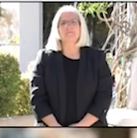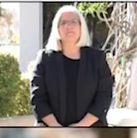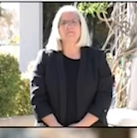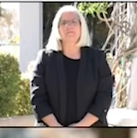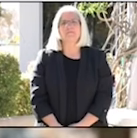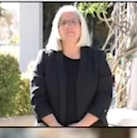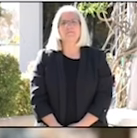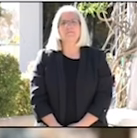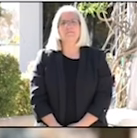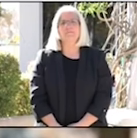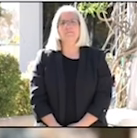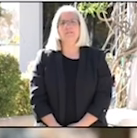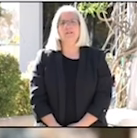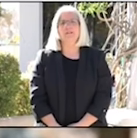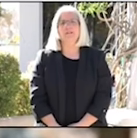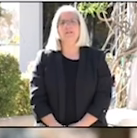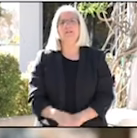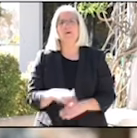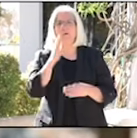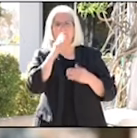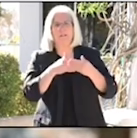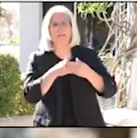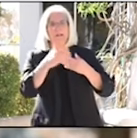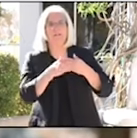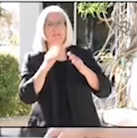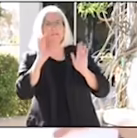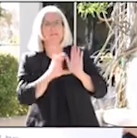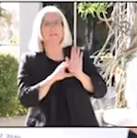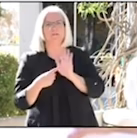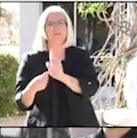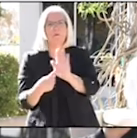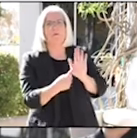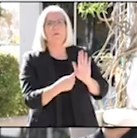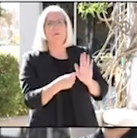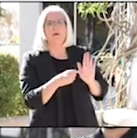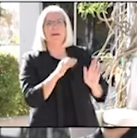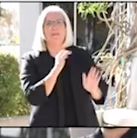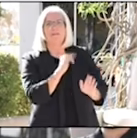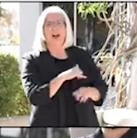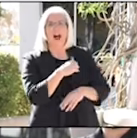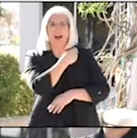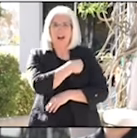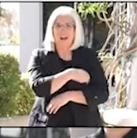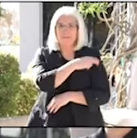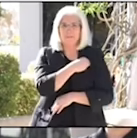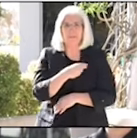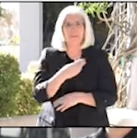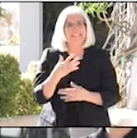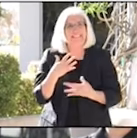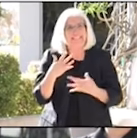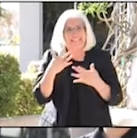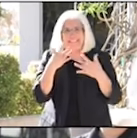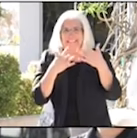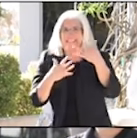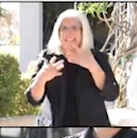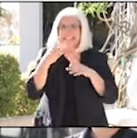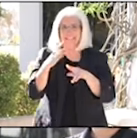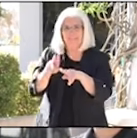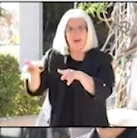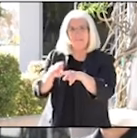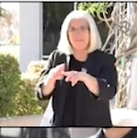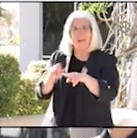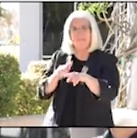hospitals, we can go to the next one, have very little remaining capacity in their ICUs. And this